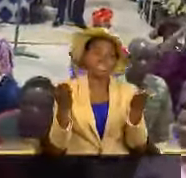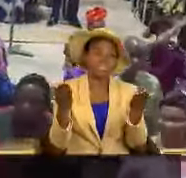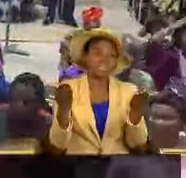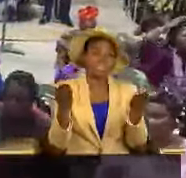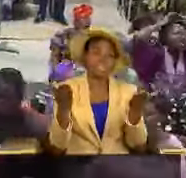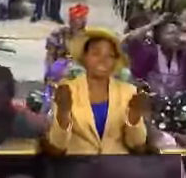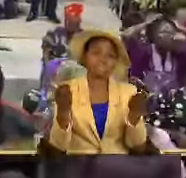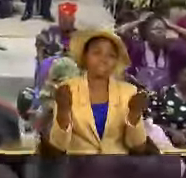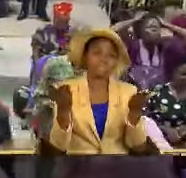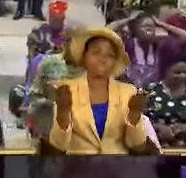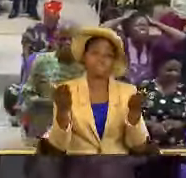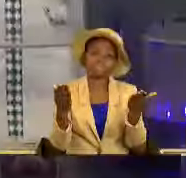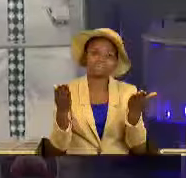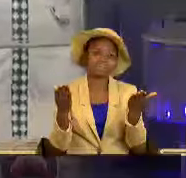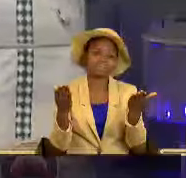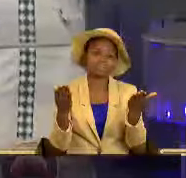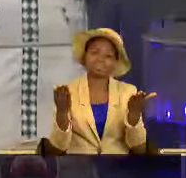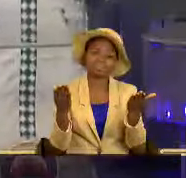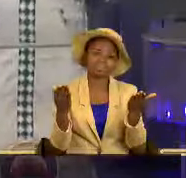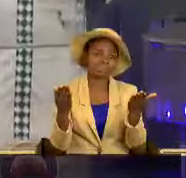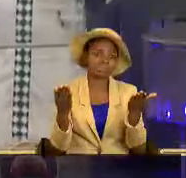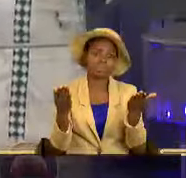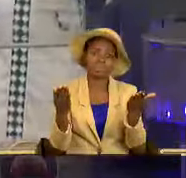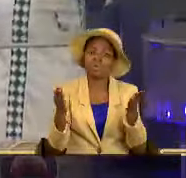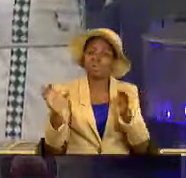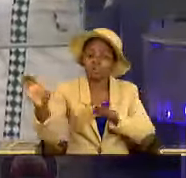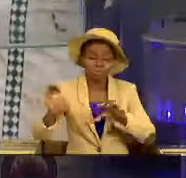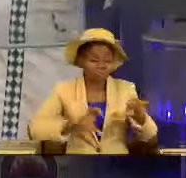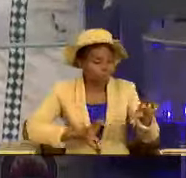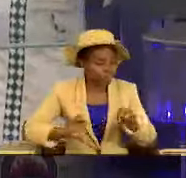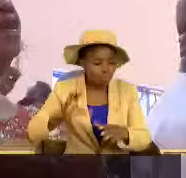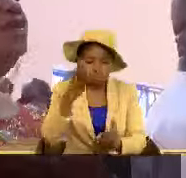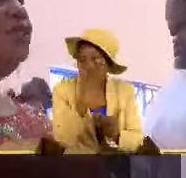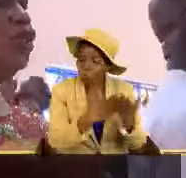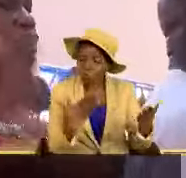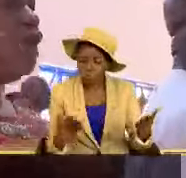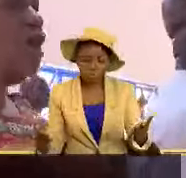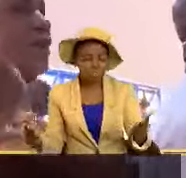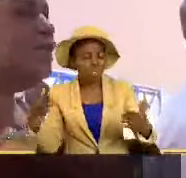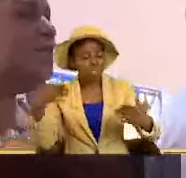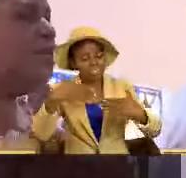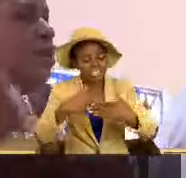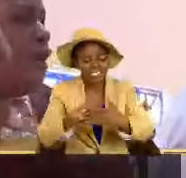God do something new in my